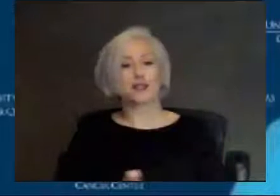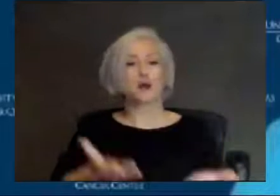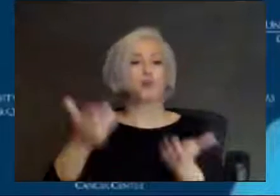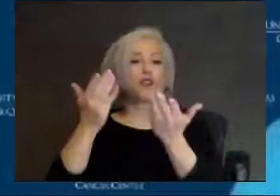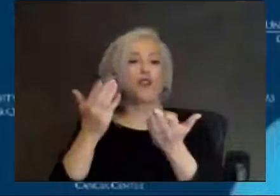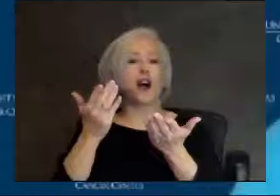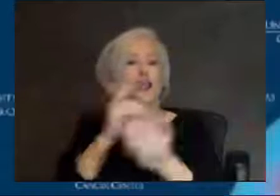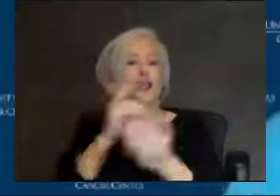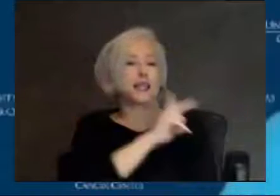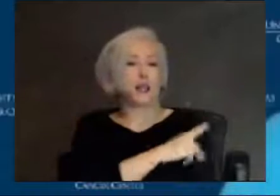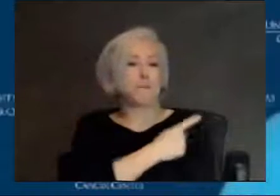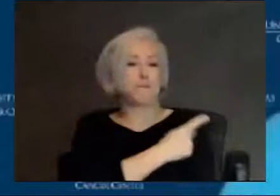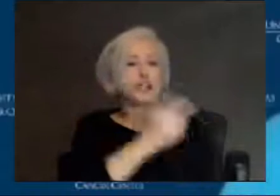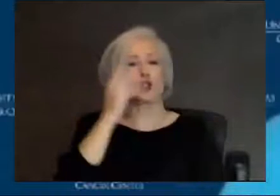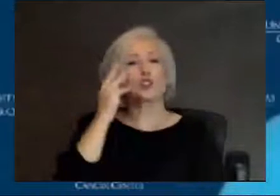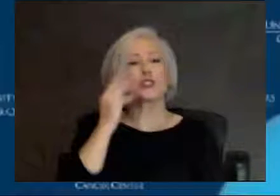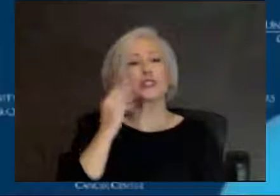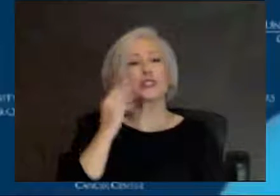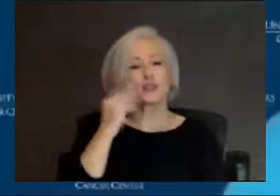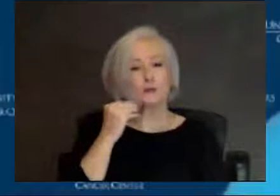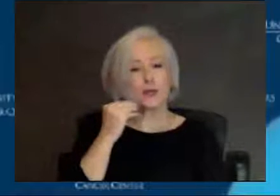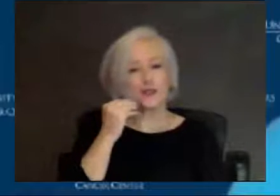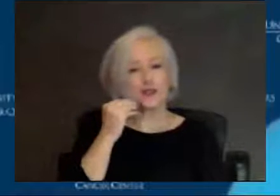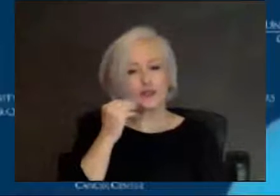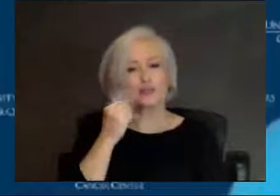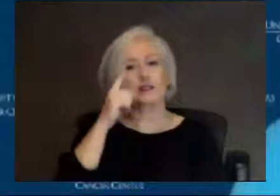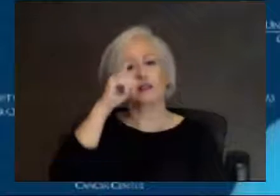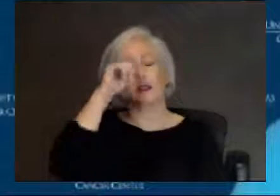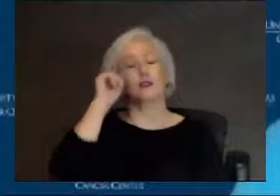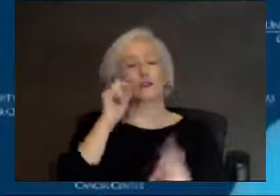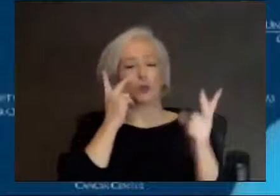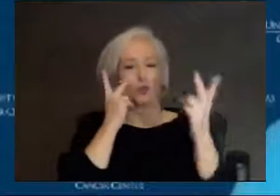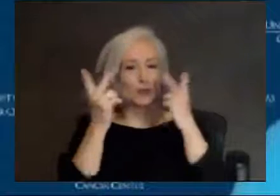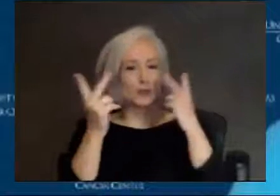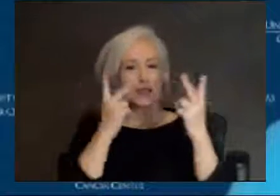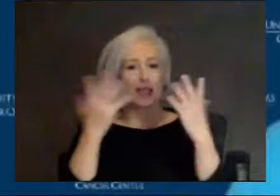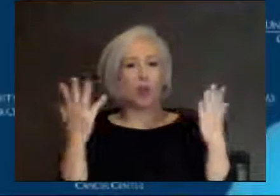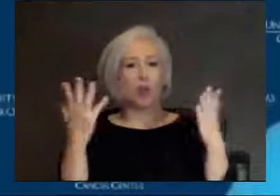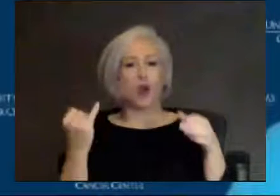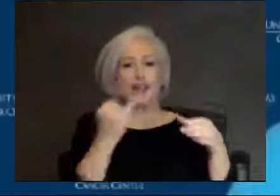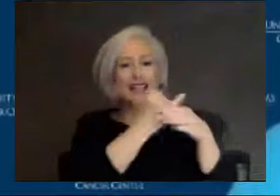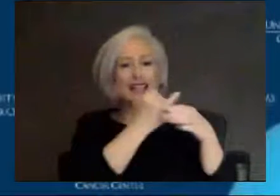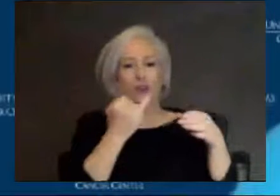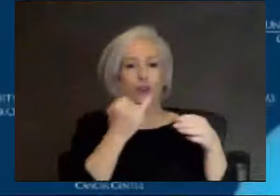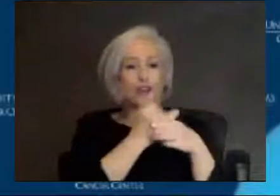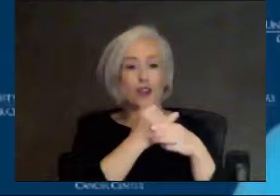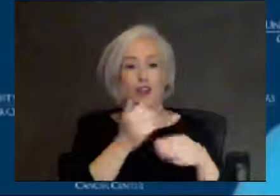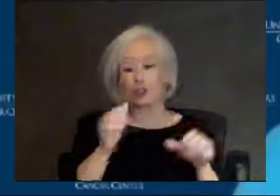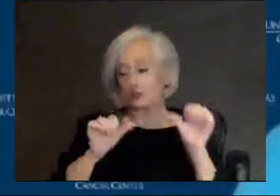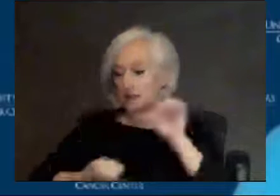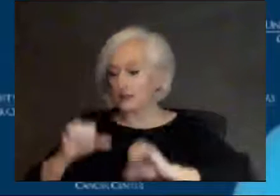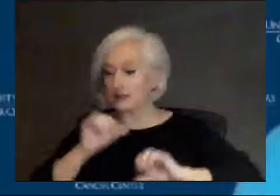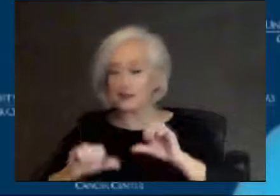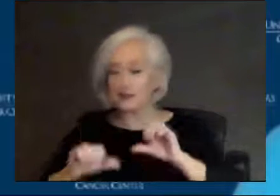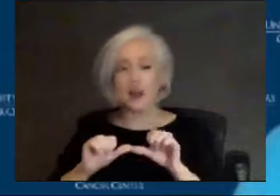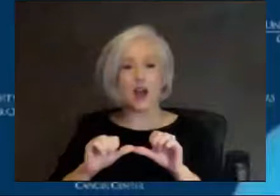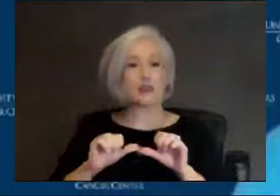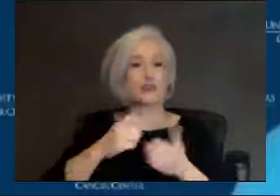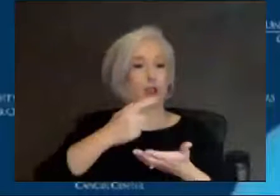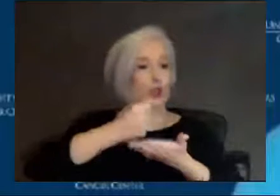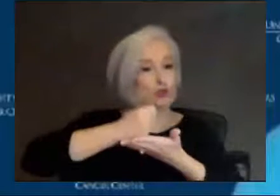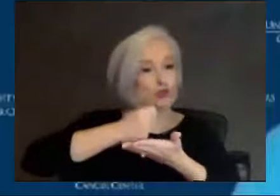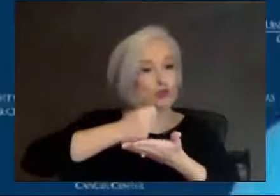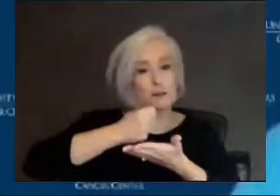to look through the interventions, the science, even the consent forms, to make sure that they're very easy